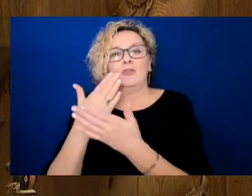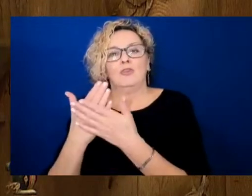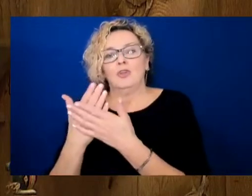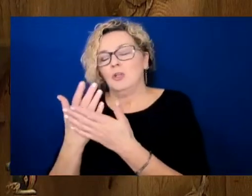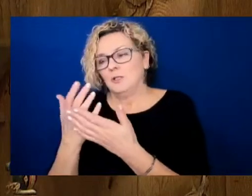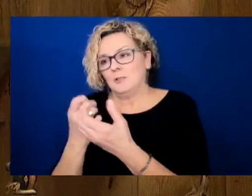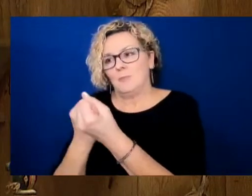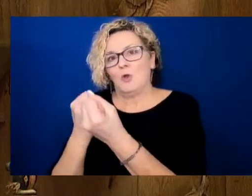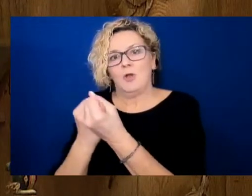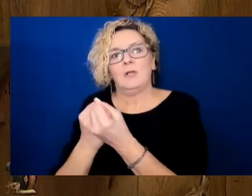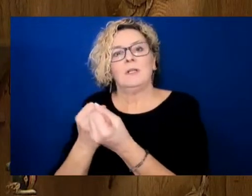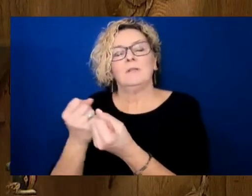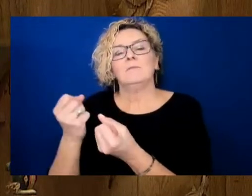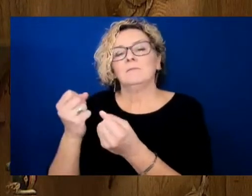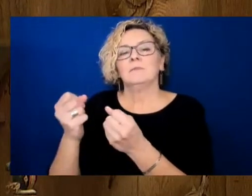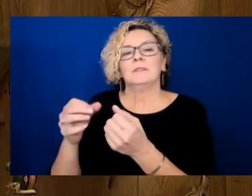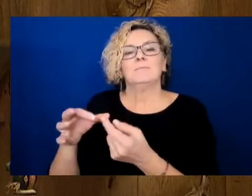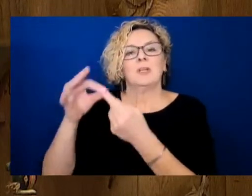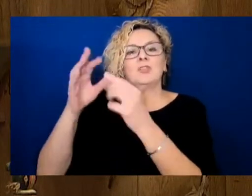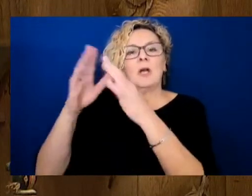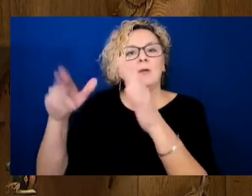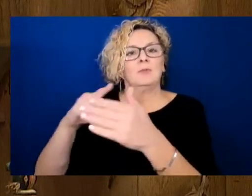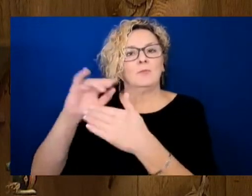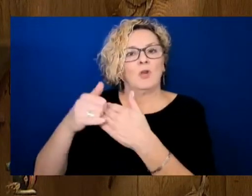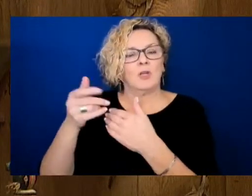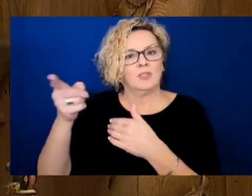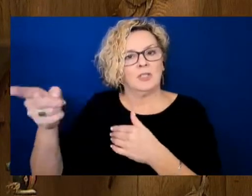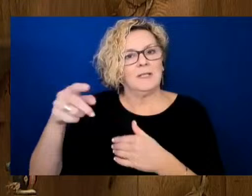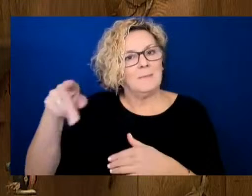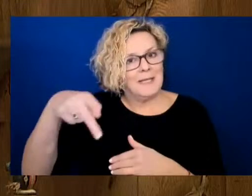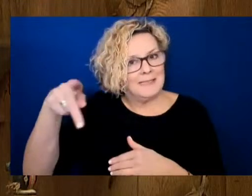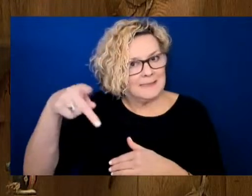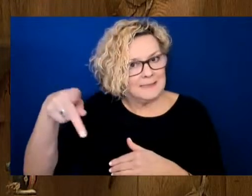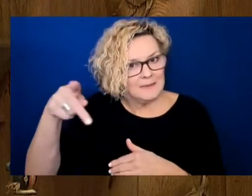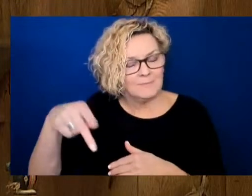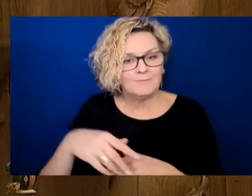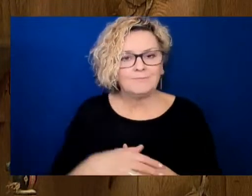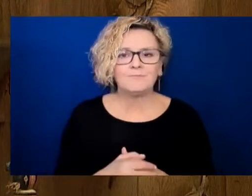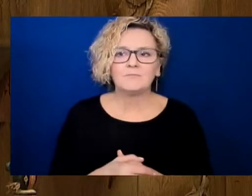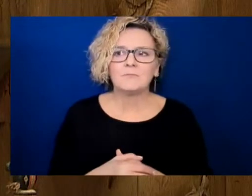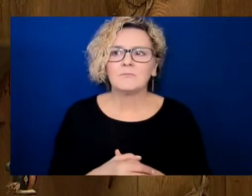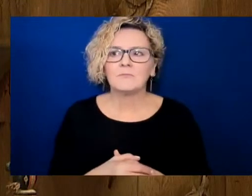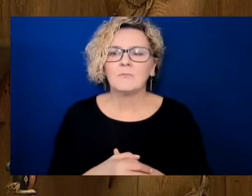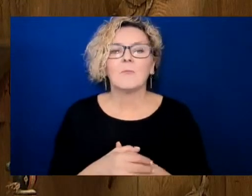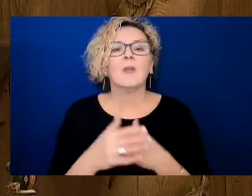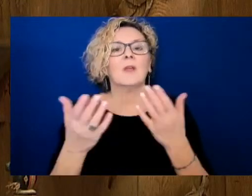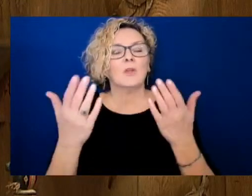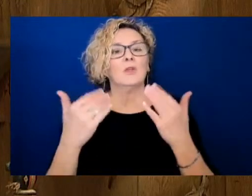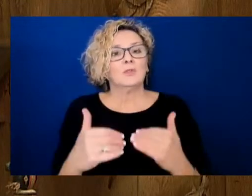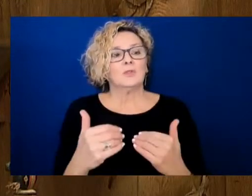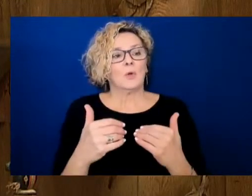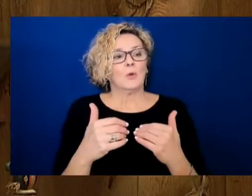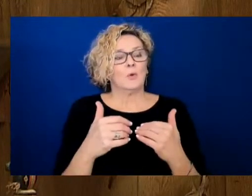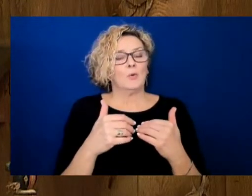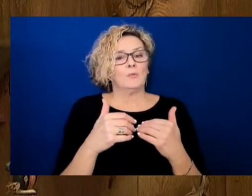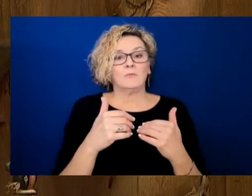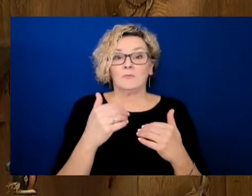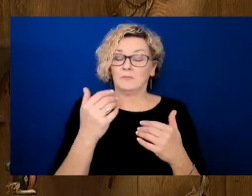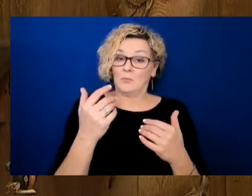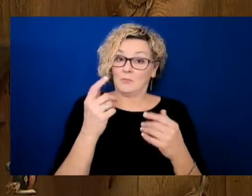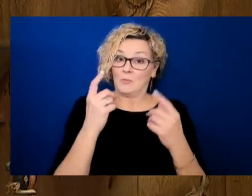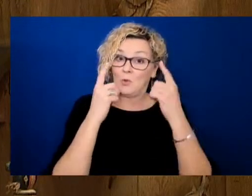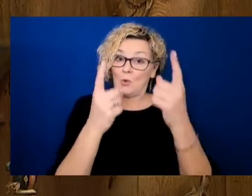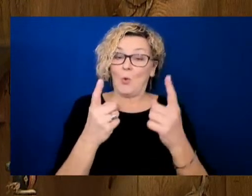Here in BC, we know that supporting people is the key to building a strong economy. When we lower childcare bills, we